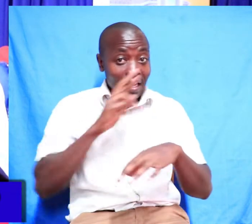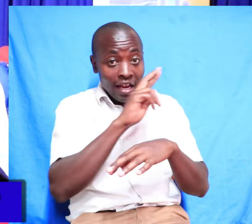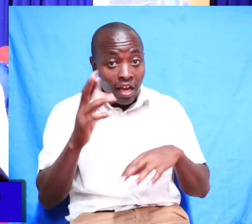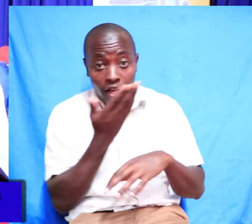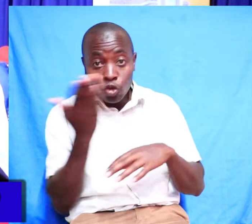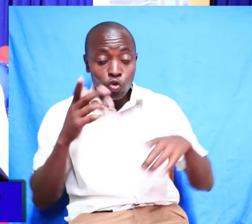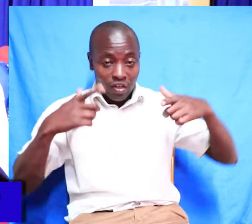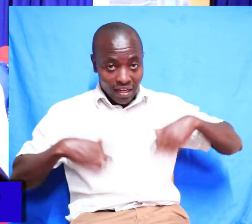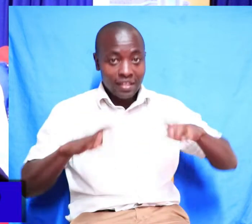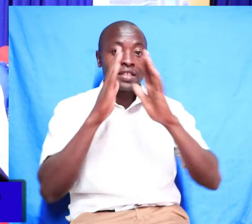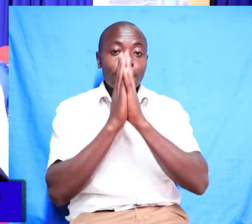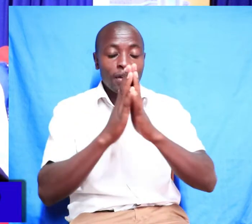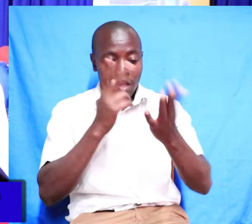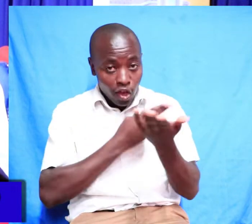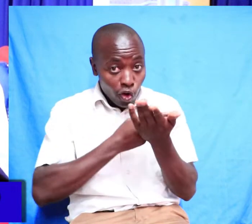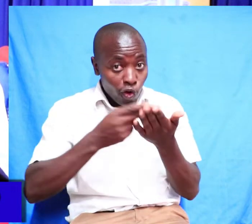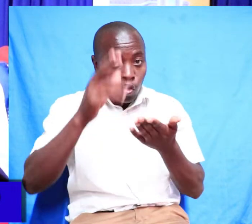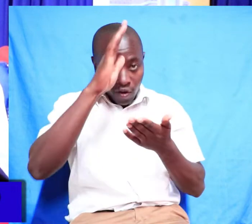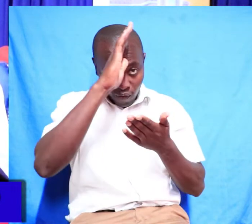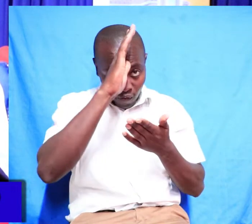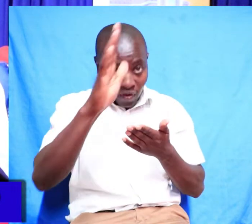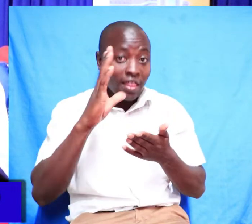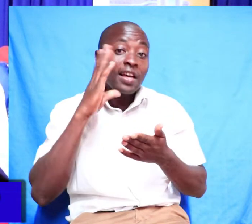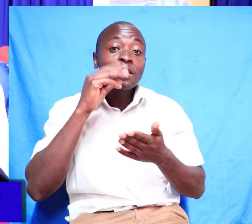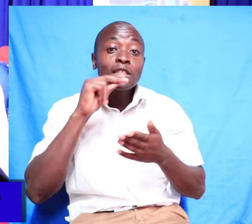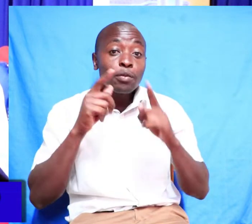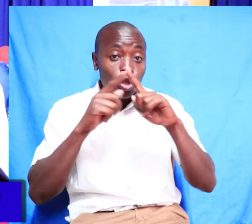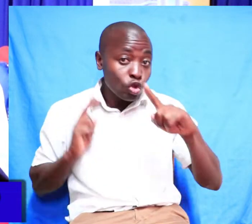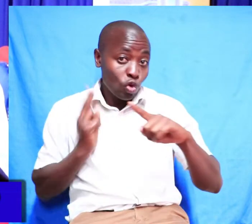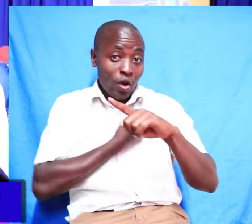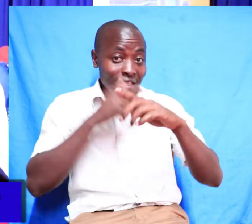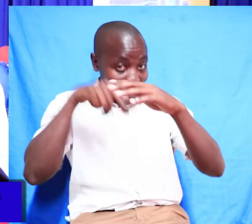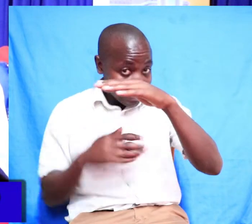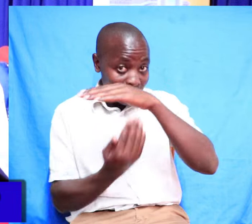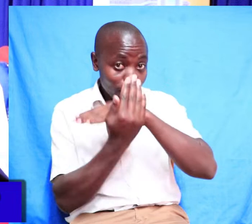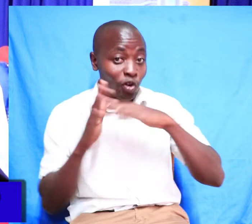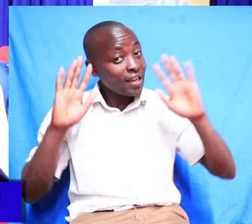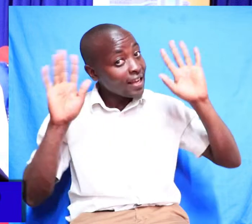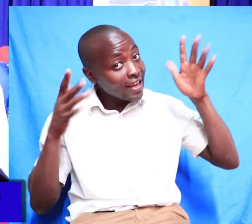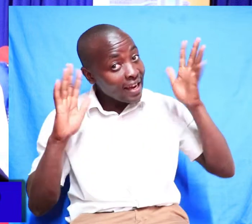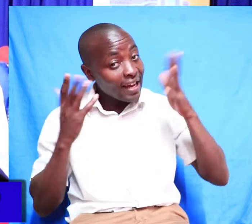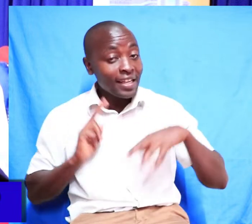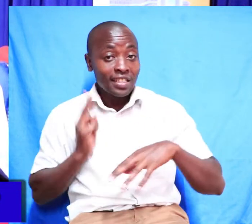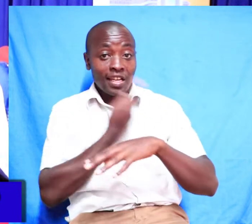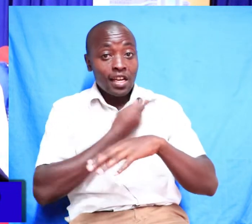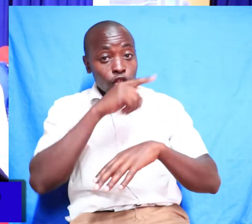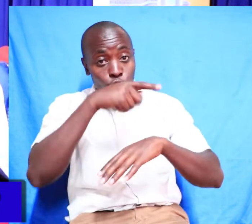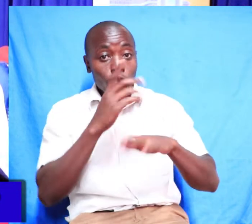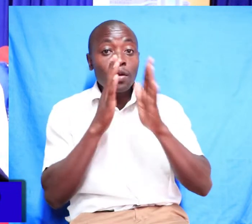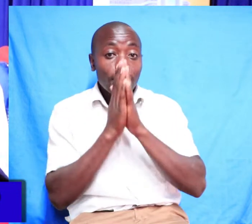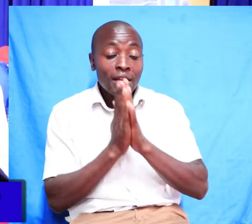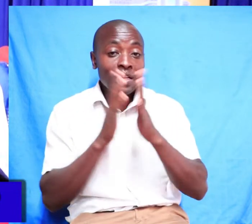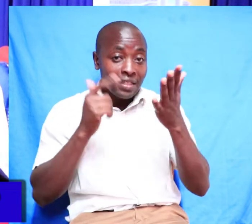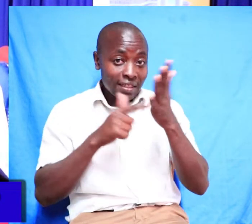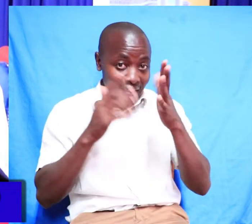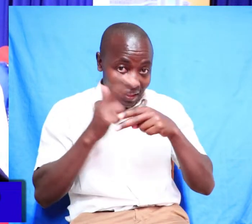Let us pray. Holy Father, speak to us this morning. Encourage us, we pray, in